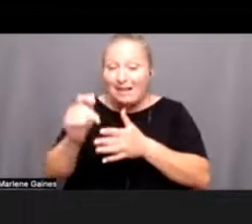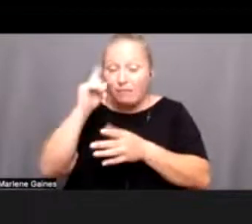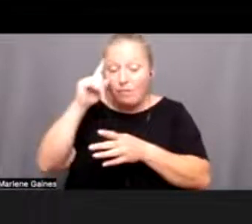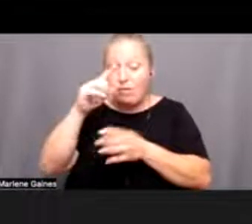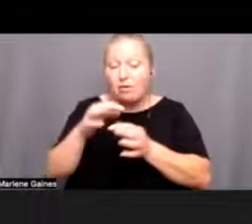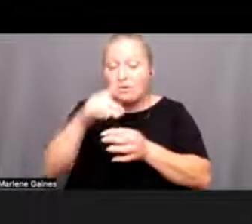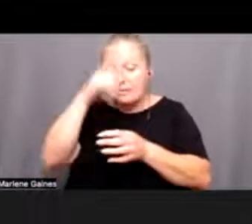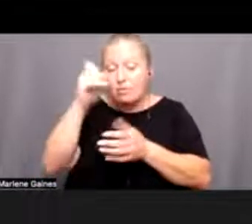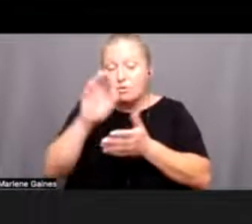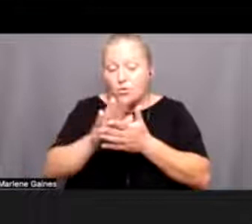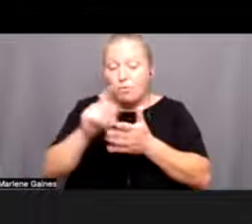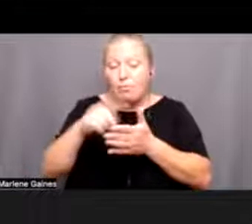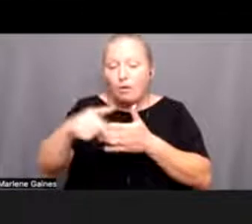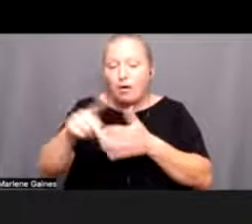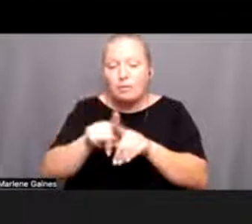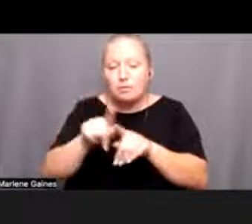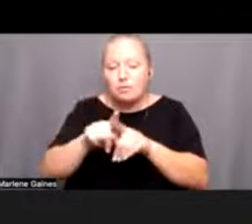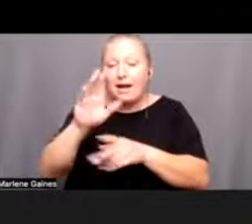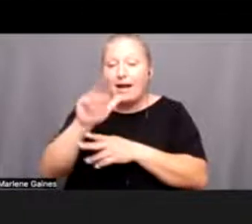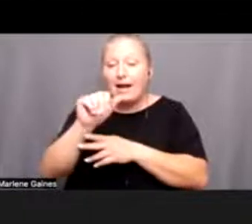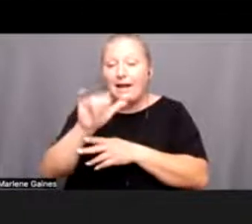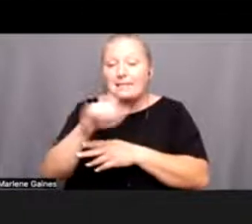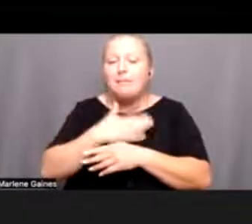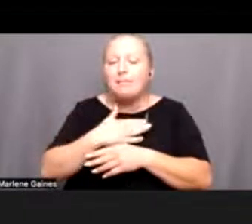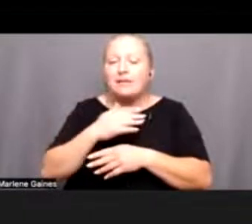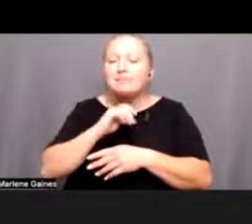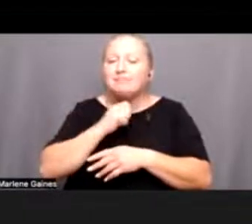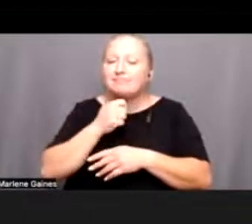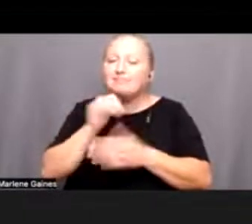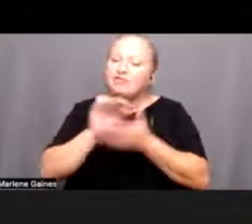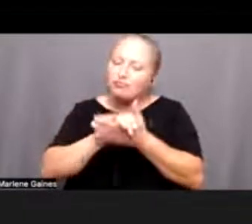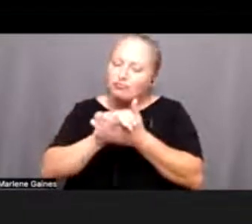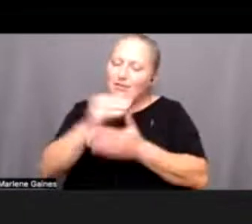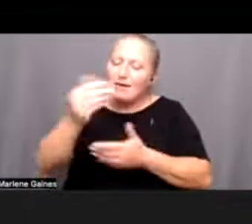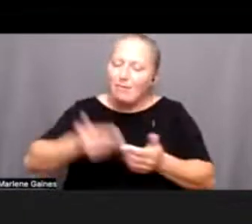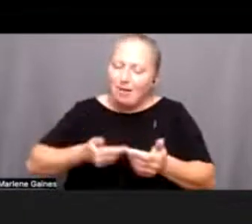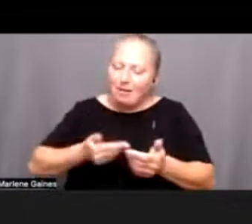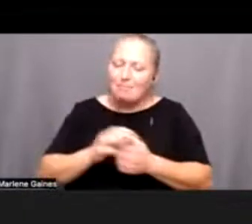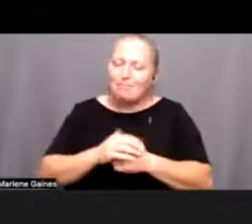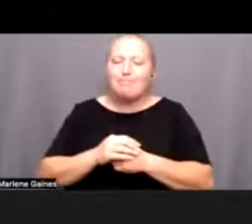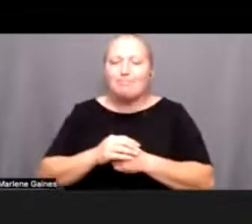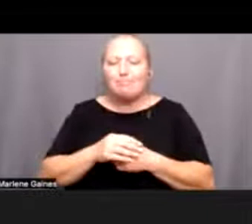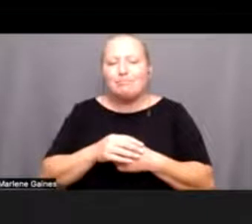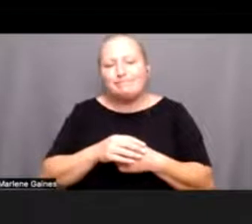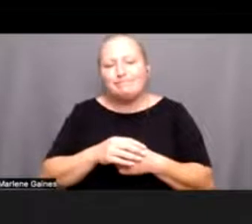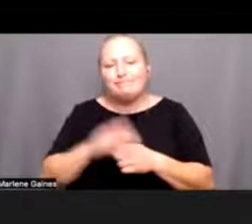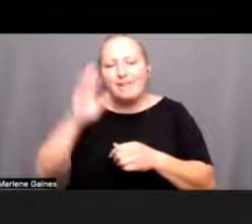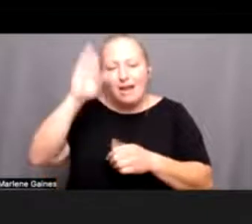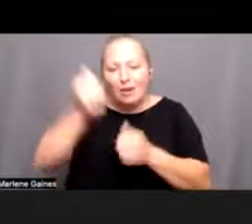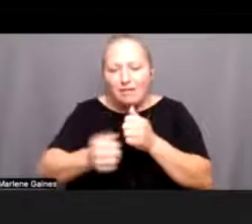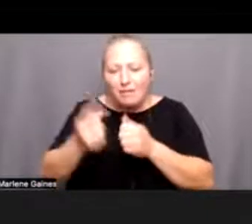well. So Casey, please unmute. Congratulations and welcome aboard. Hi,